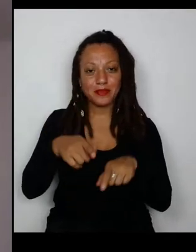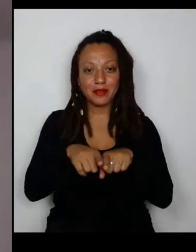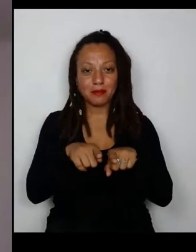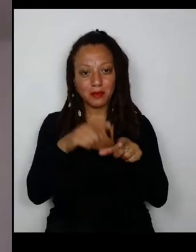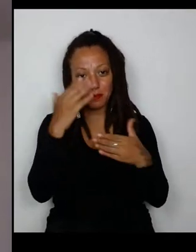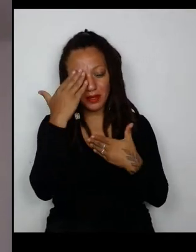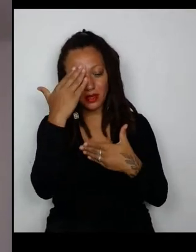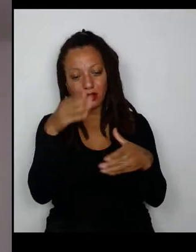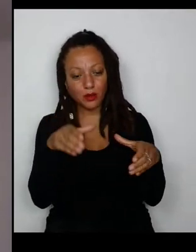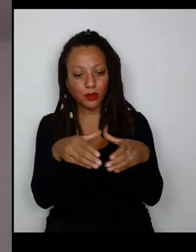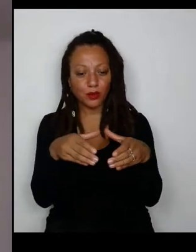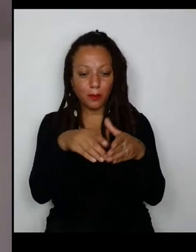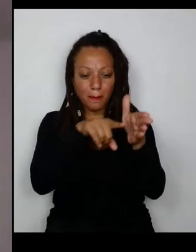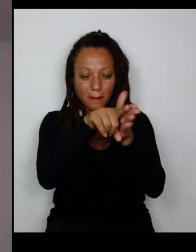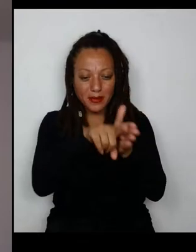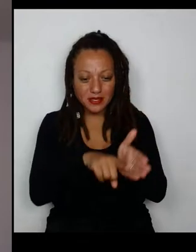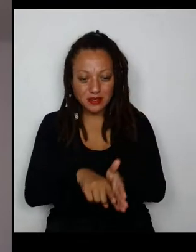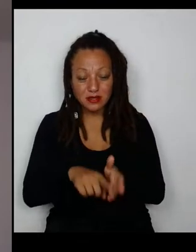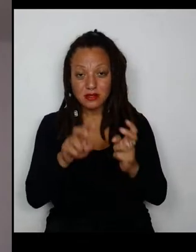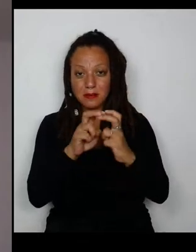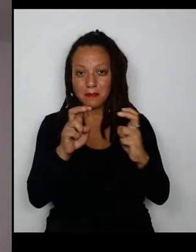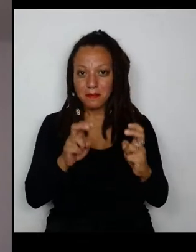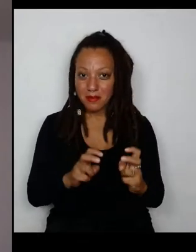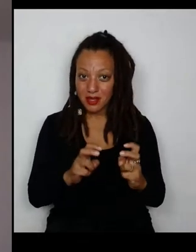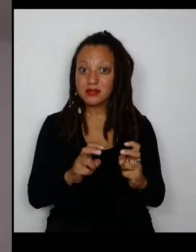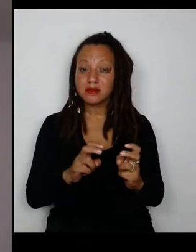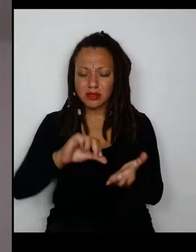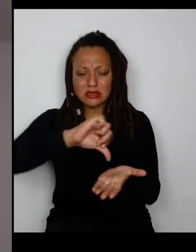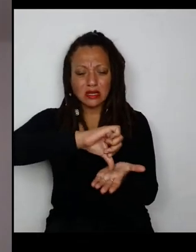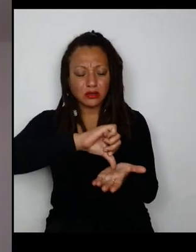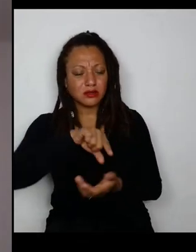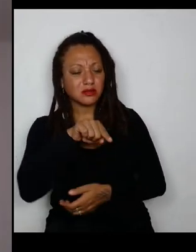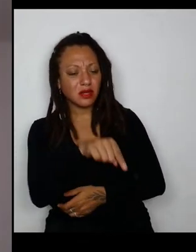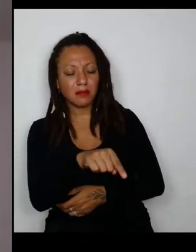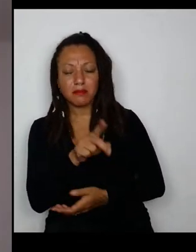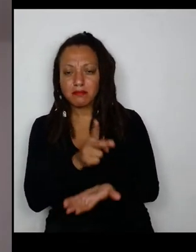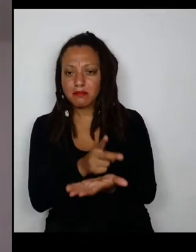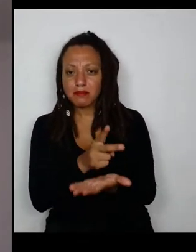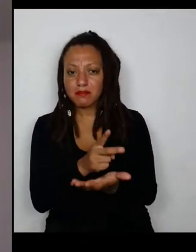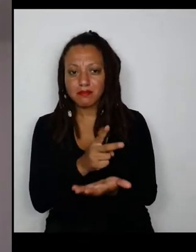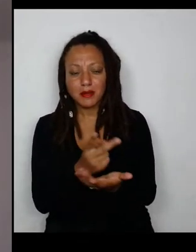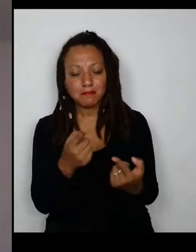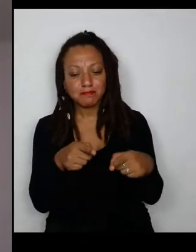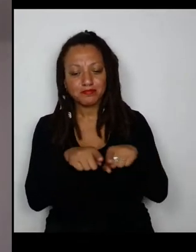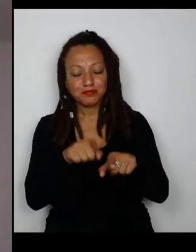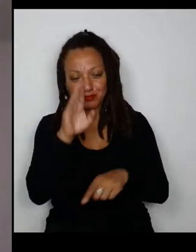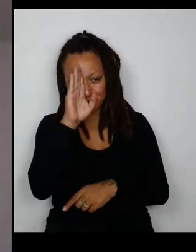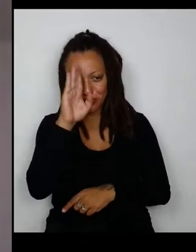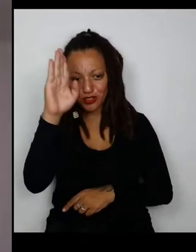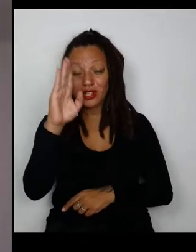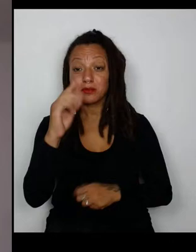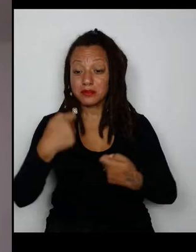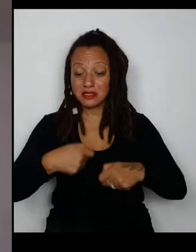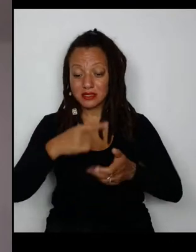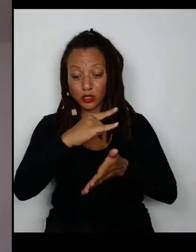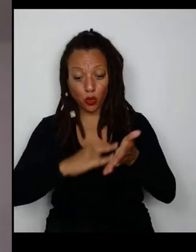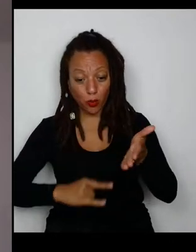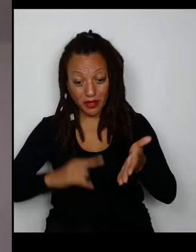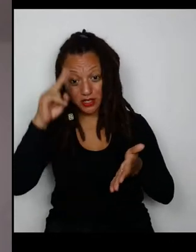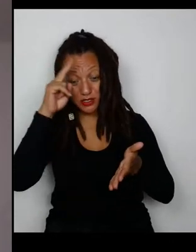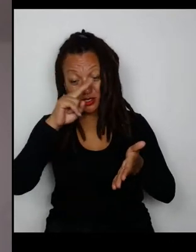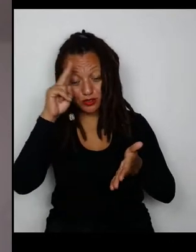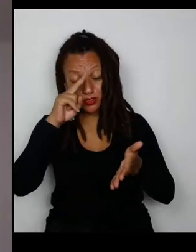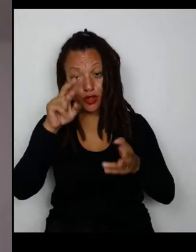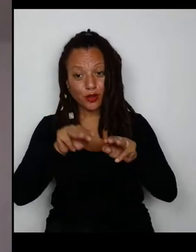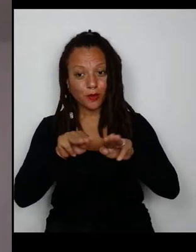for my presentation today thank you very much to the research center at mass which is absolutely critical in